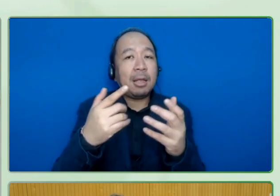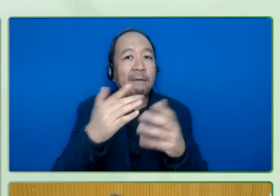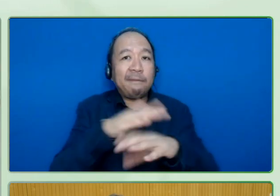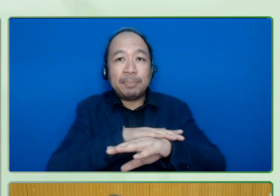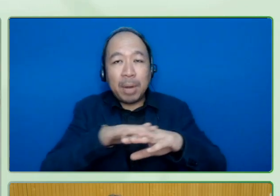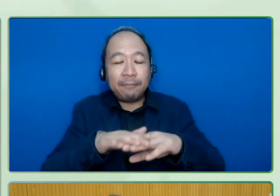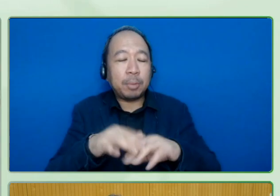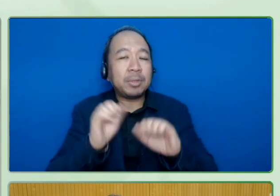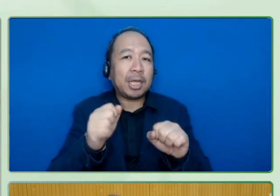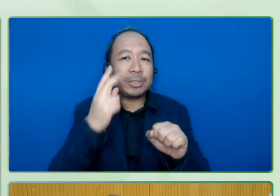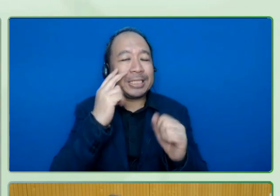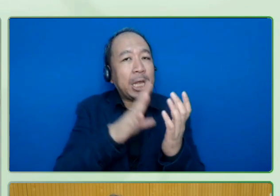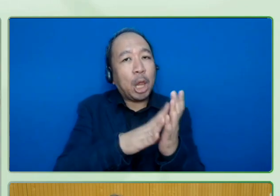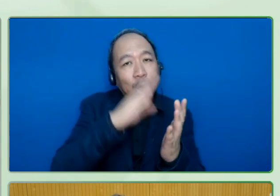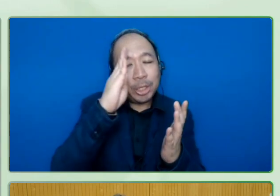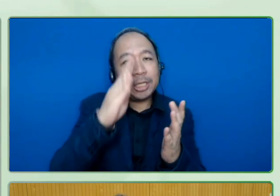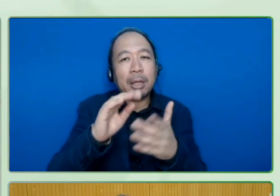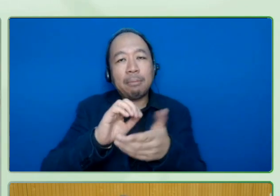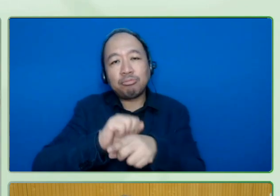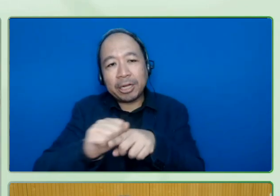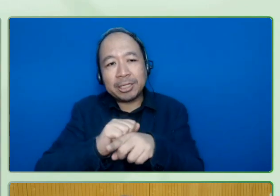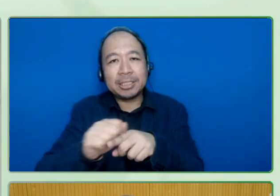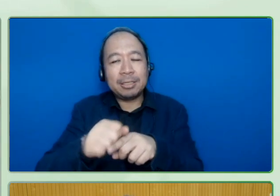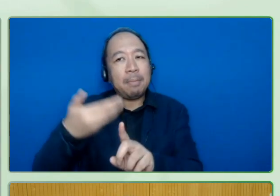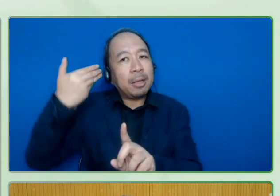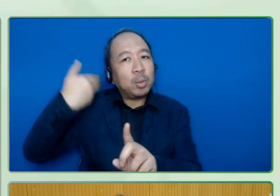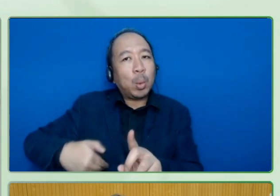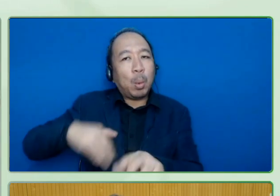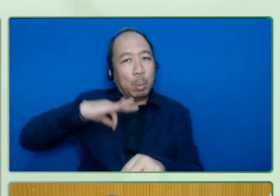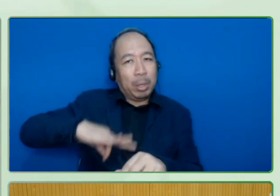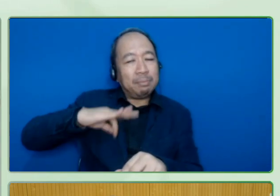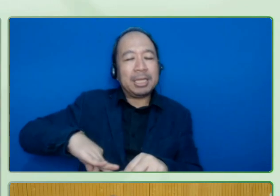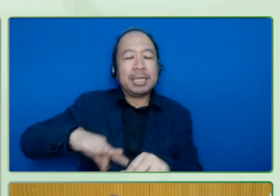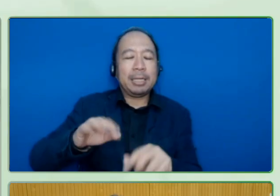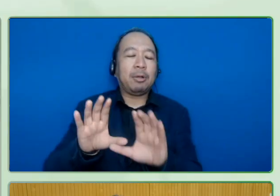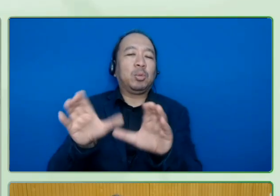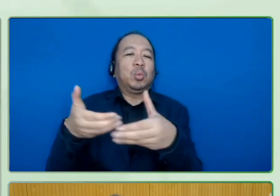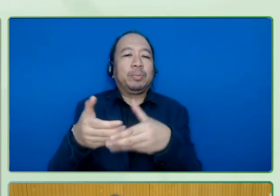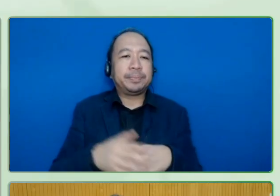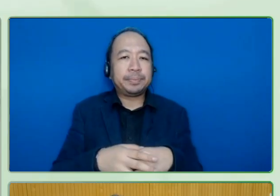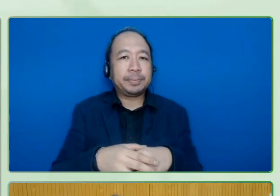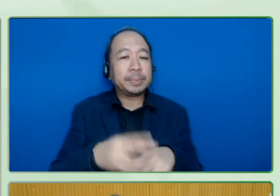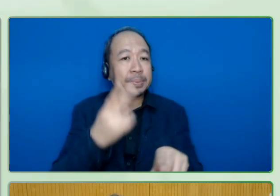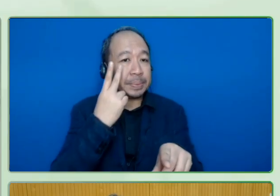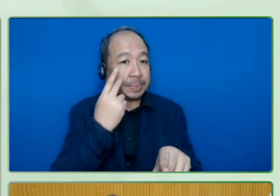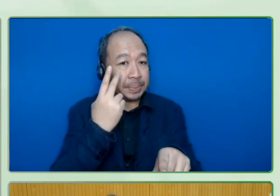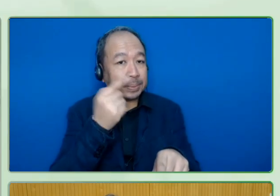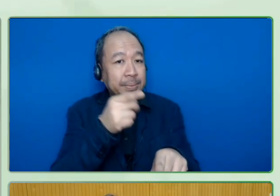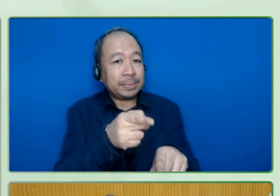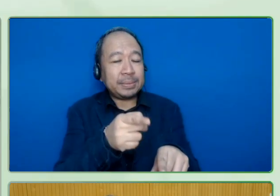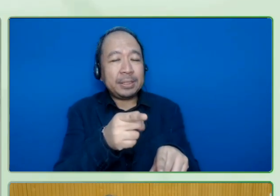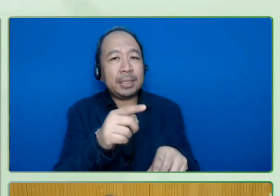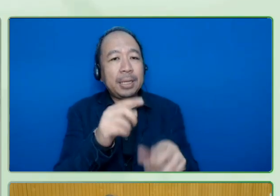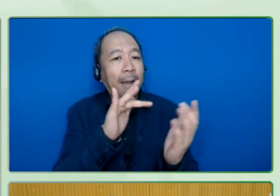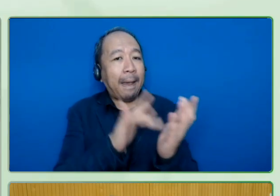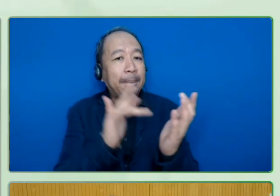and a well-being section. And this is a preview of our app, Kika, which combines a